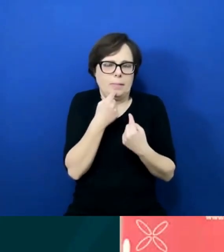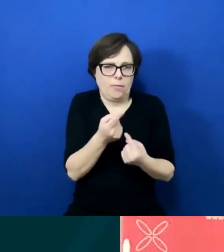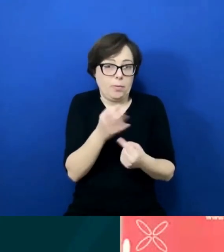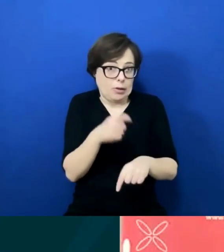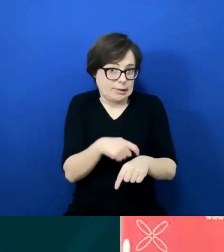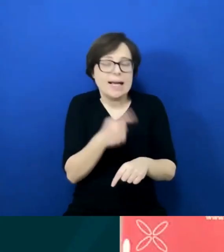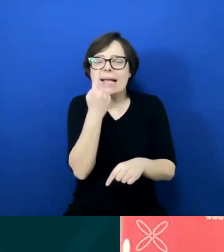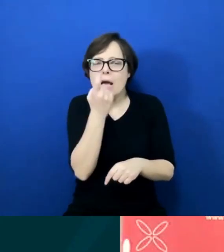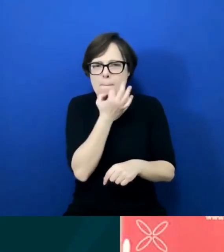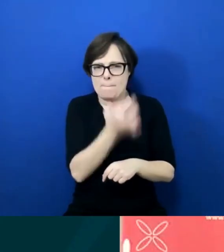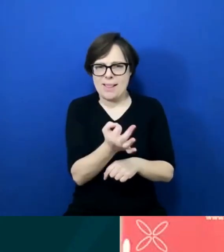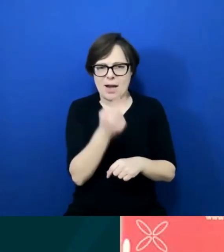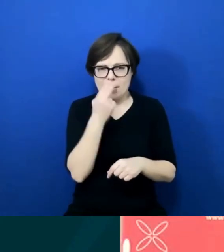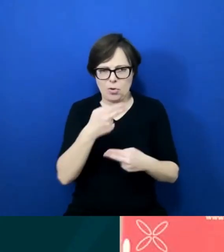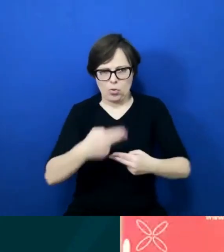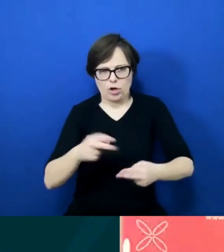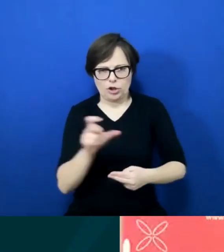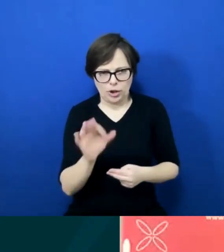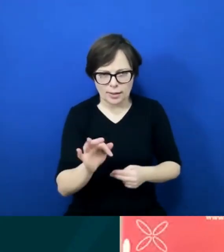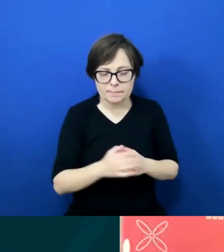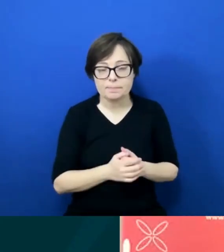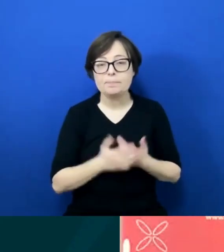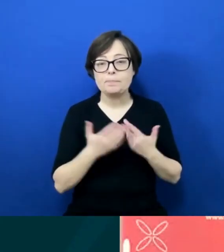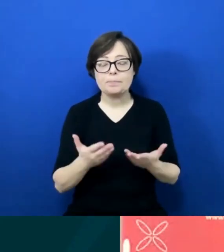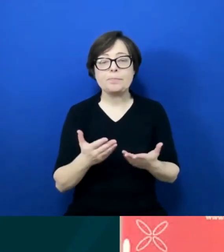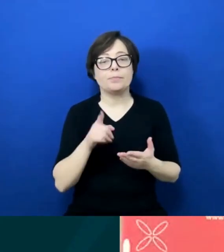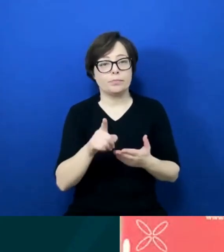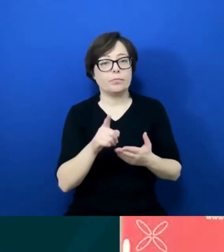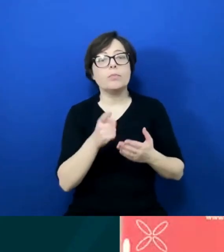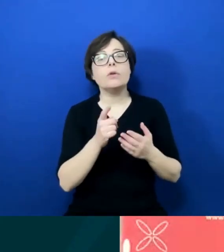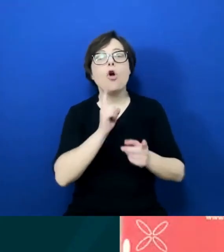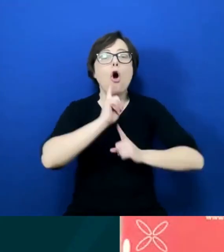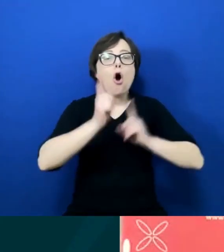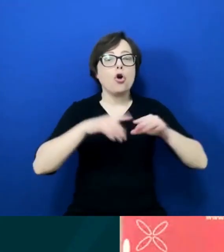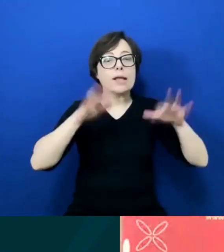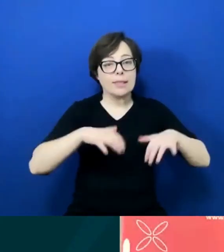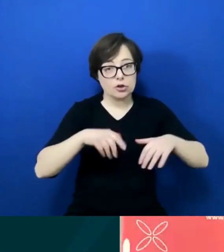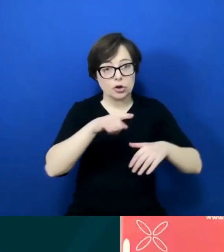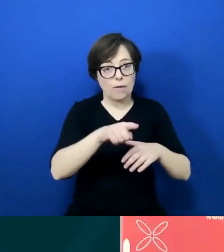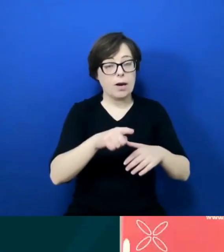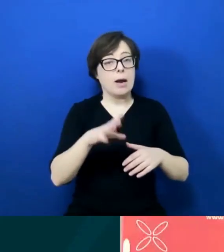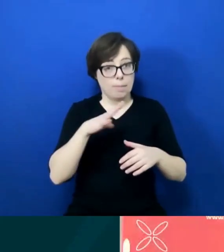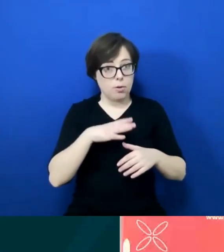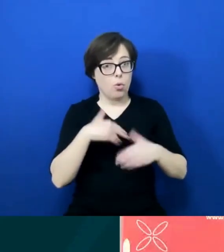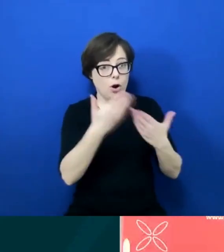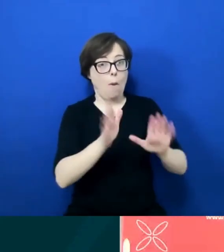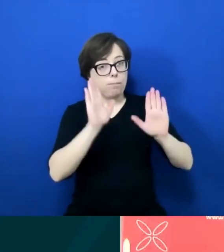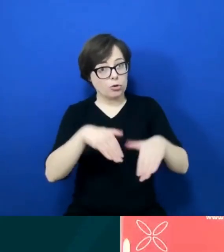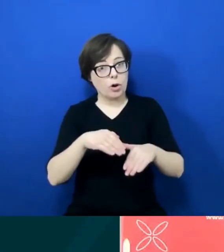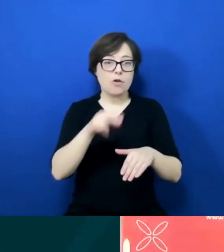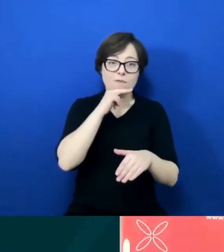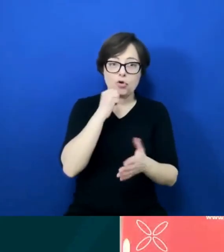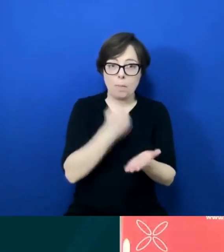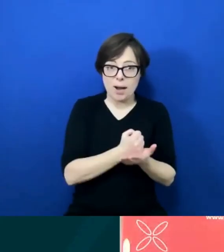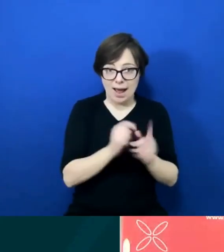one question that appeared very briefly. Whether in order to have rainwater gardens, you